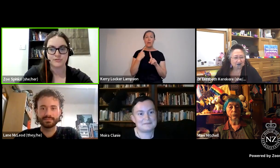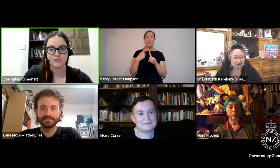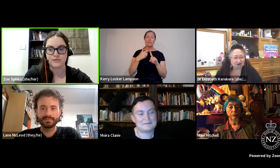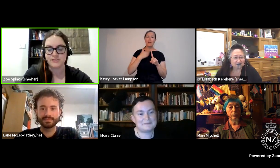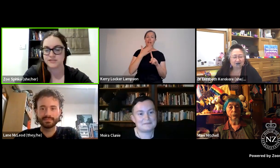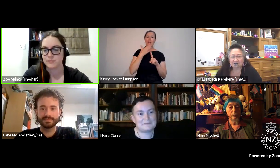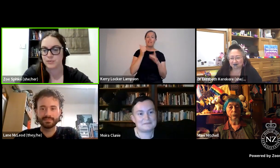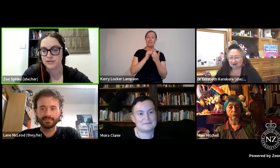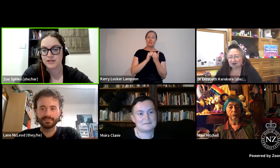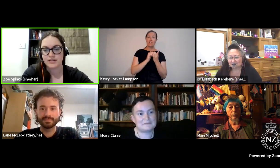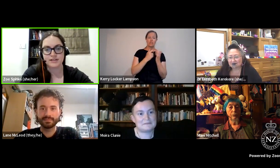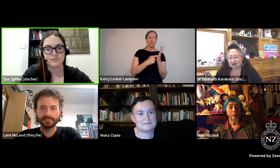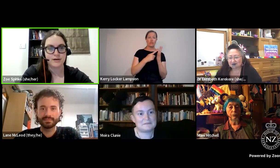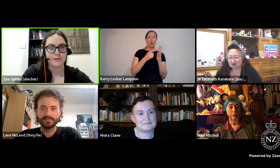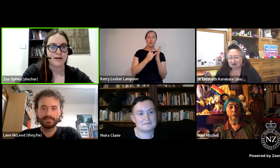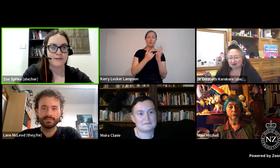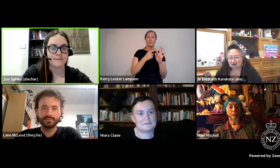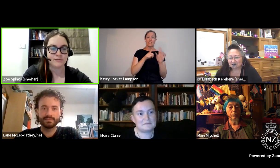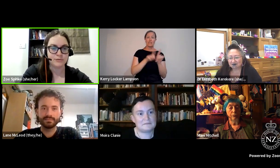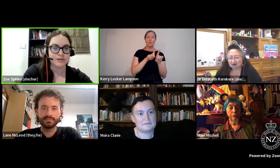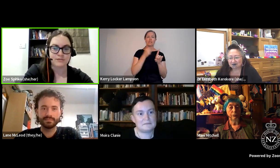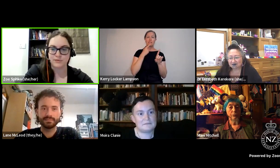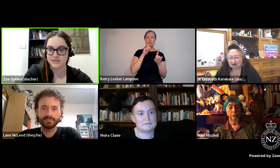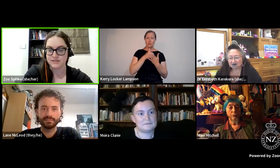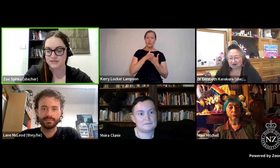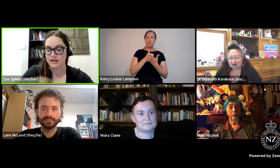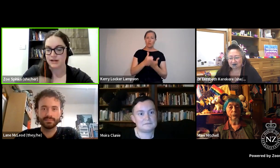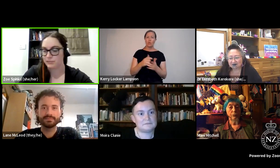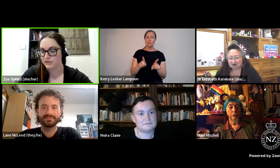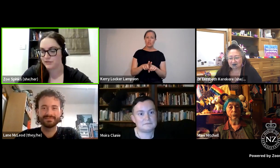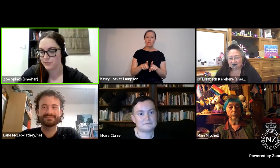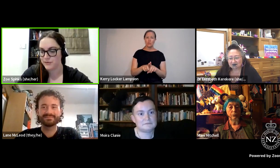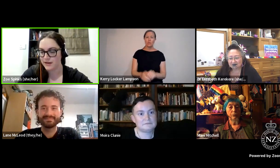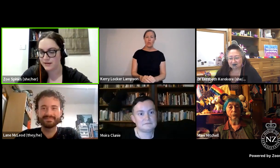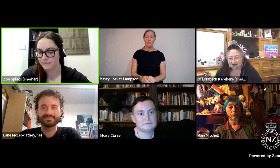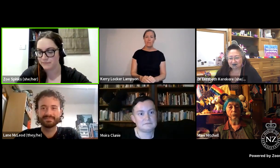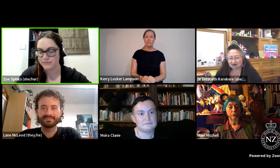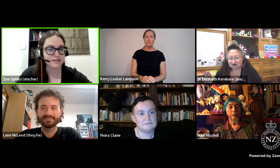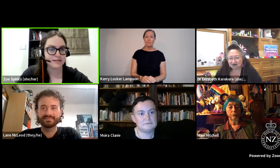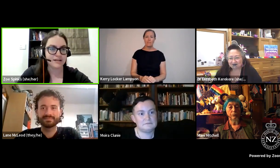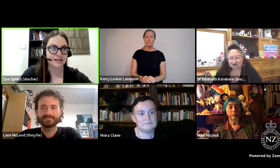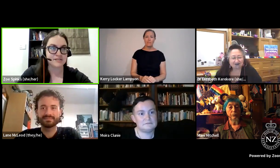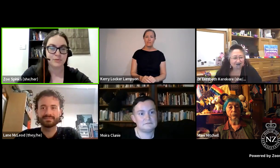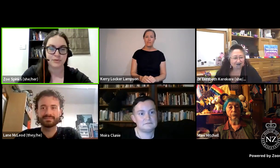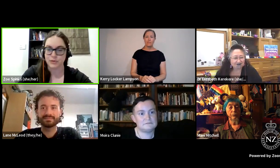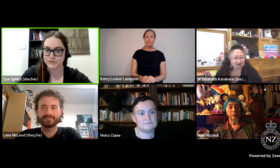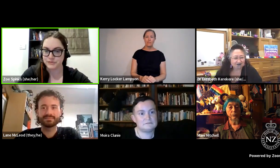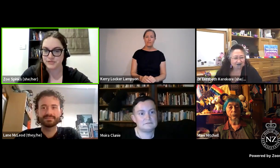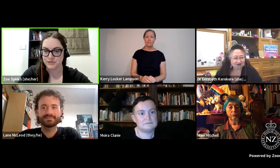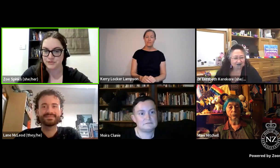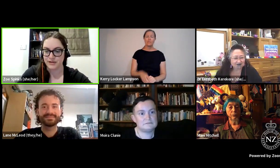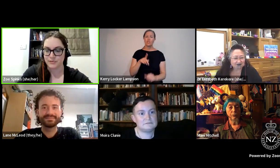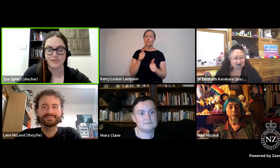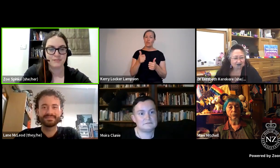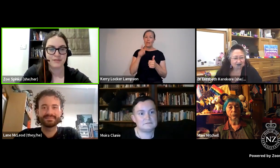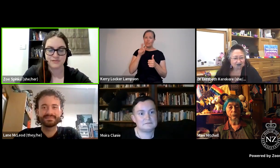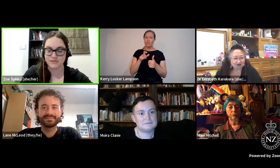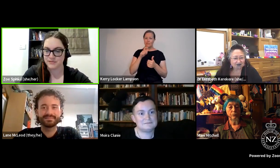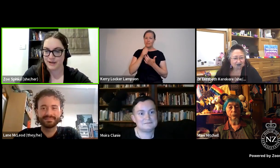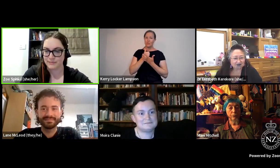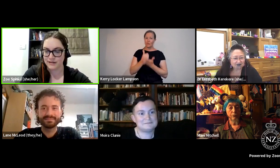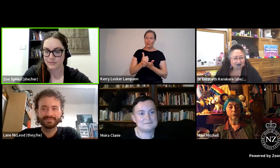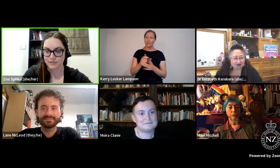has also offered to support as well. Ro is a wonderful supporter also. So they'll